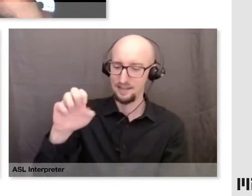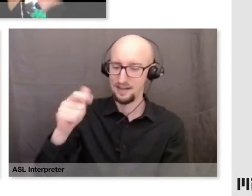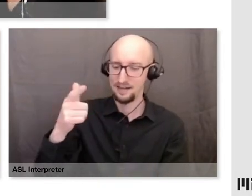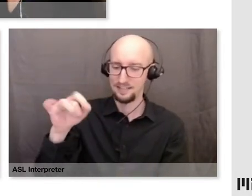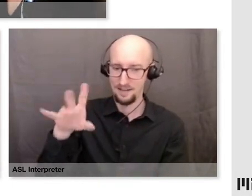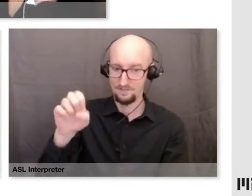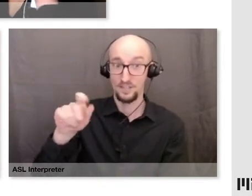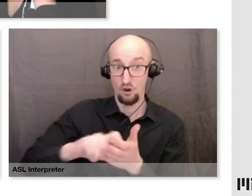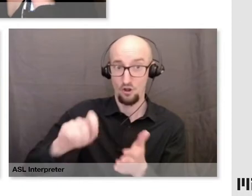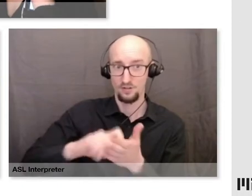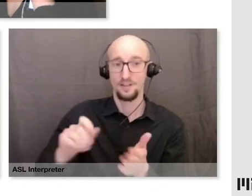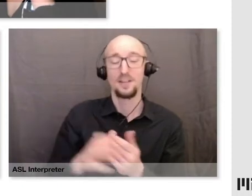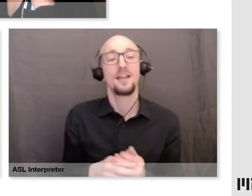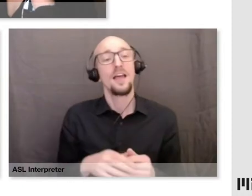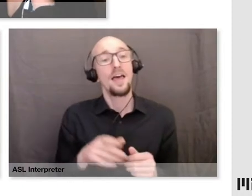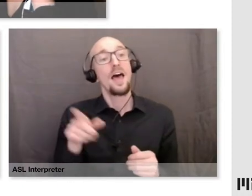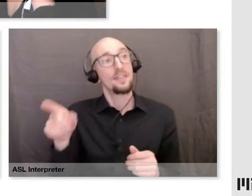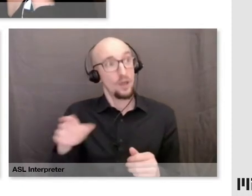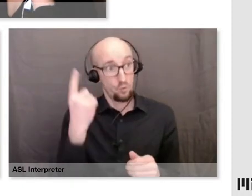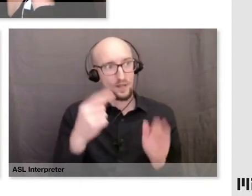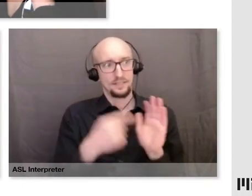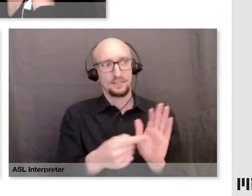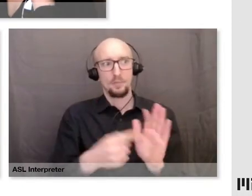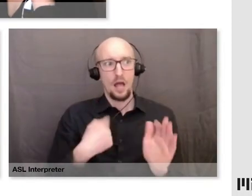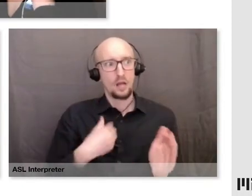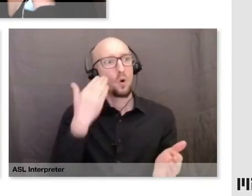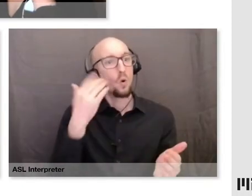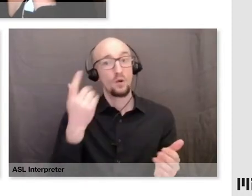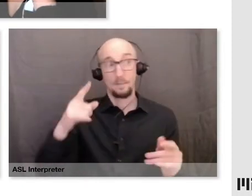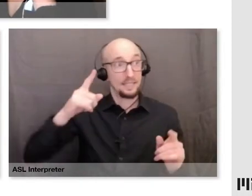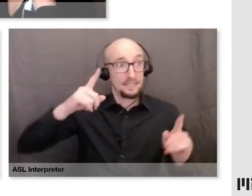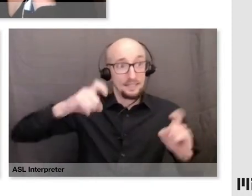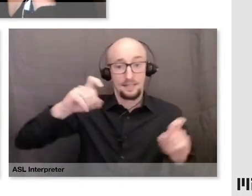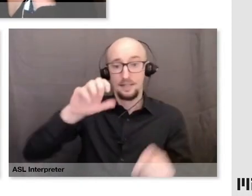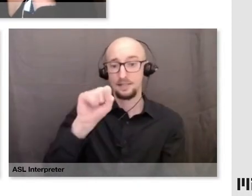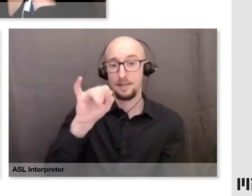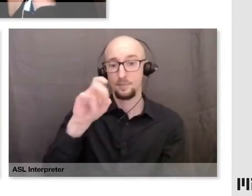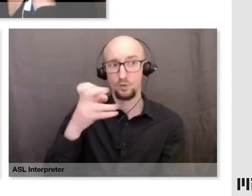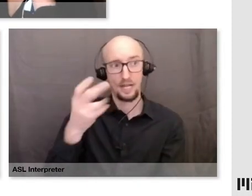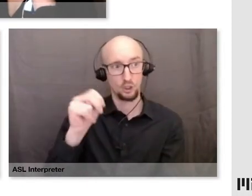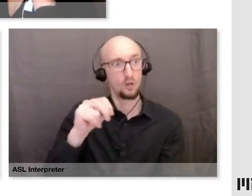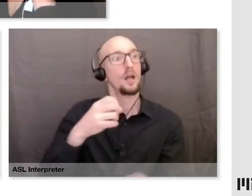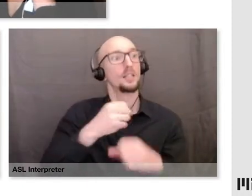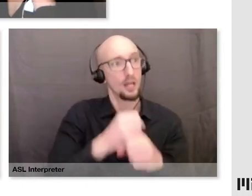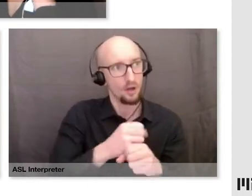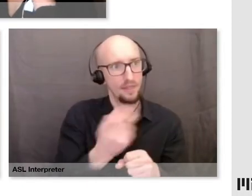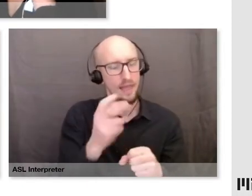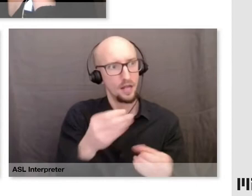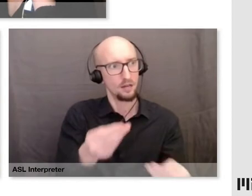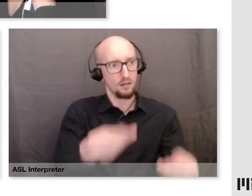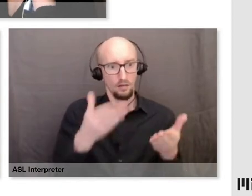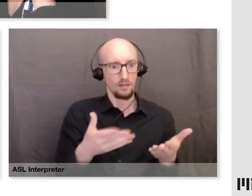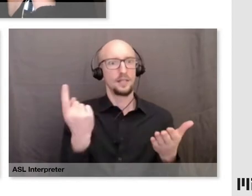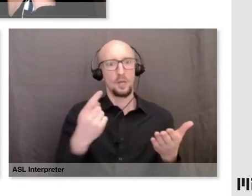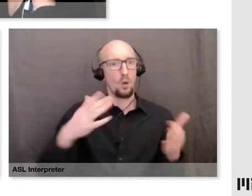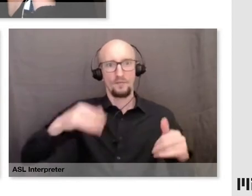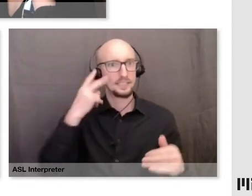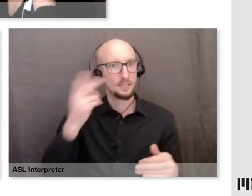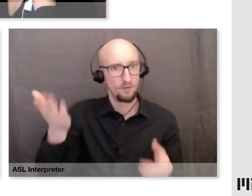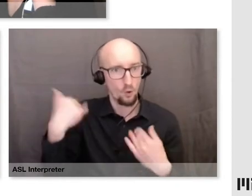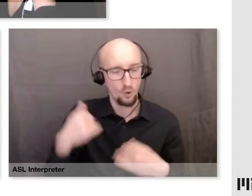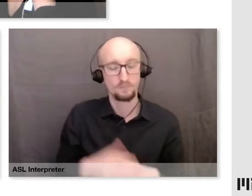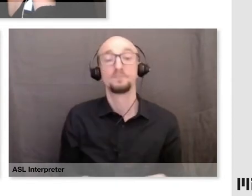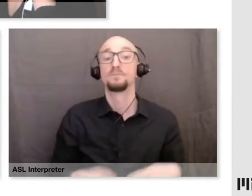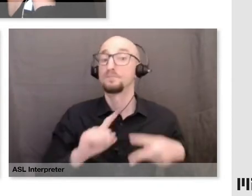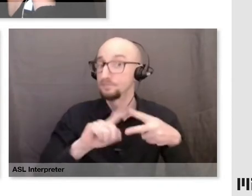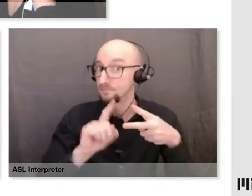a simulation has been generative, something that was completely unanticipated, unseen before. And the second example is the one that,